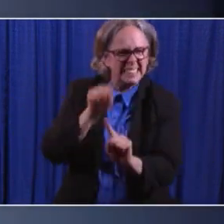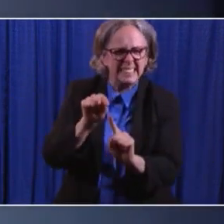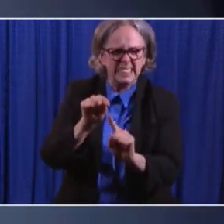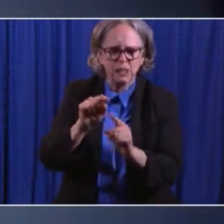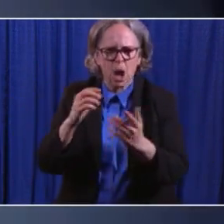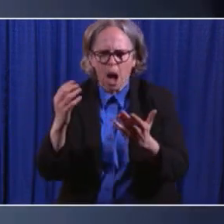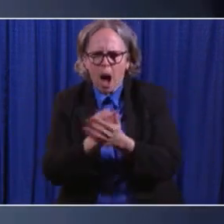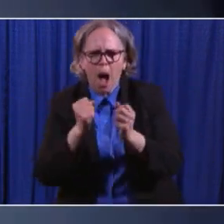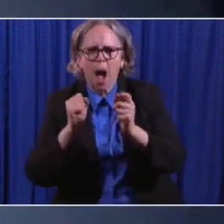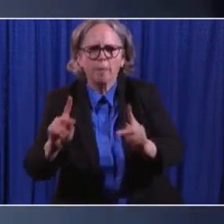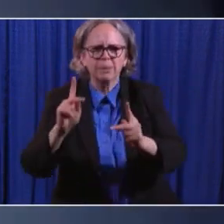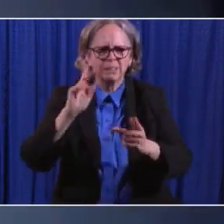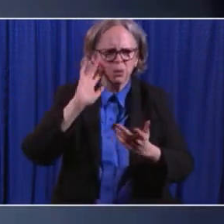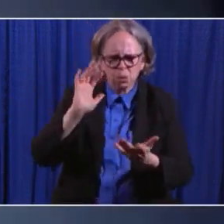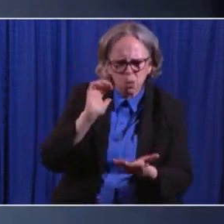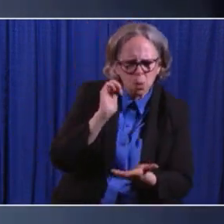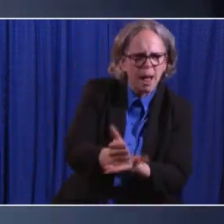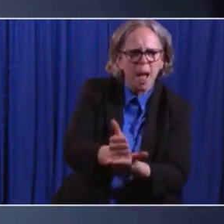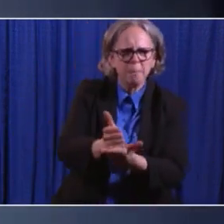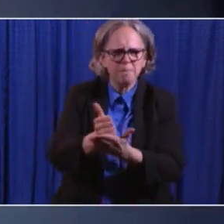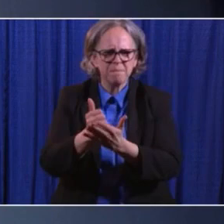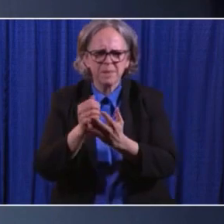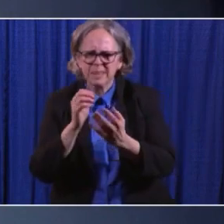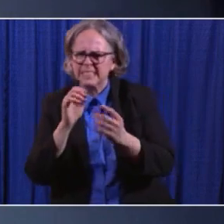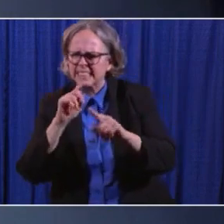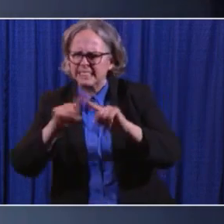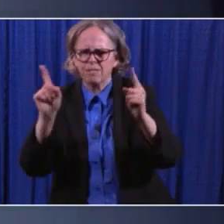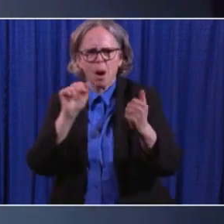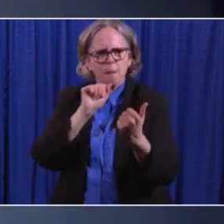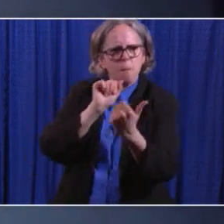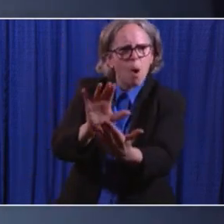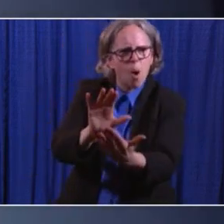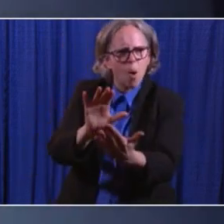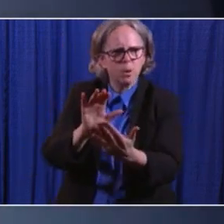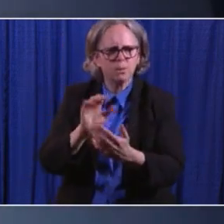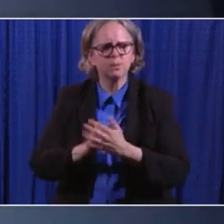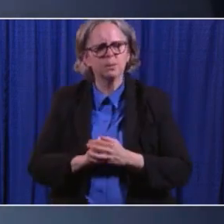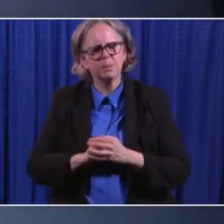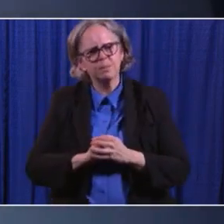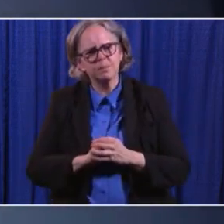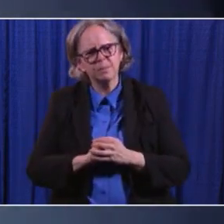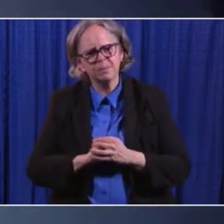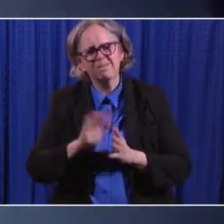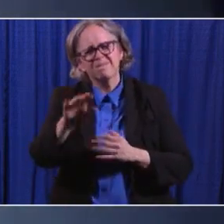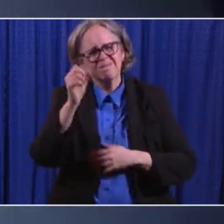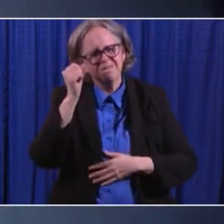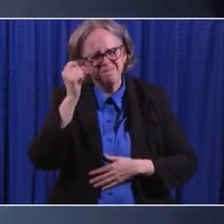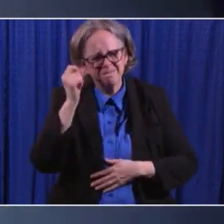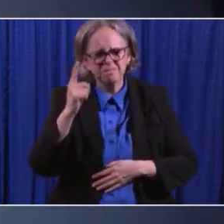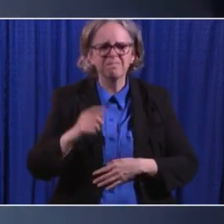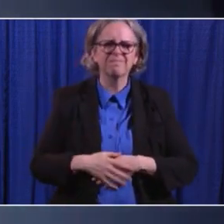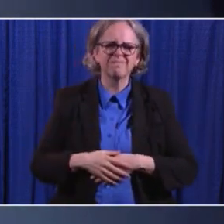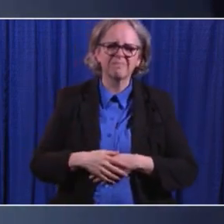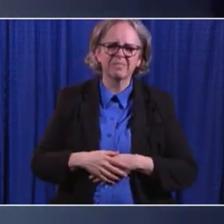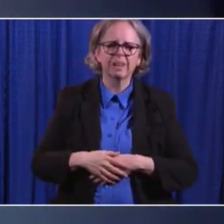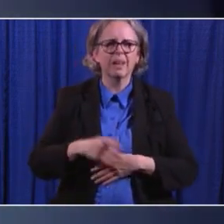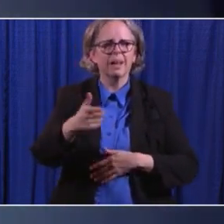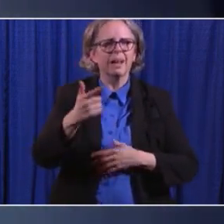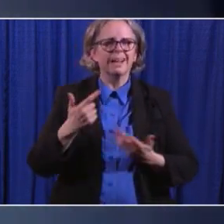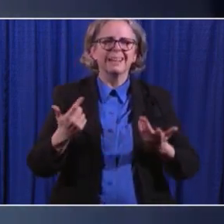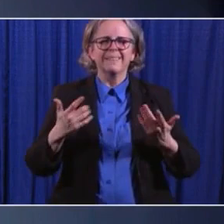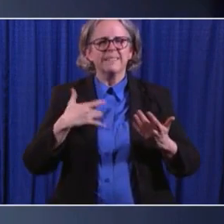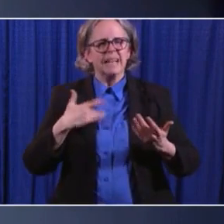Connections. The departments can sometimes feel like a silo to the families that are needing the